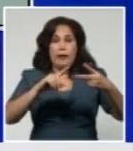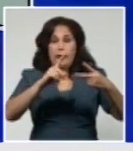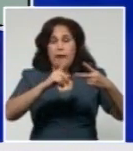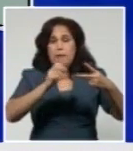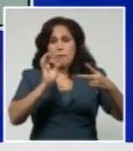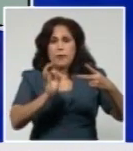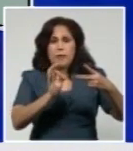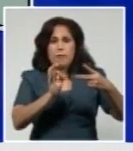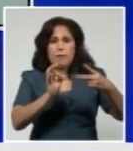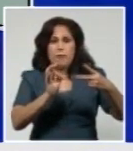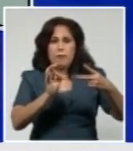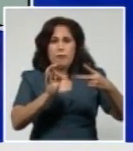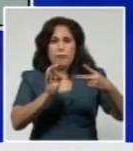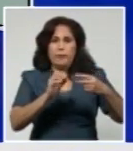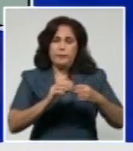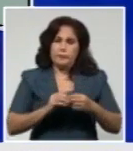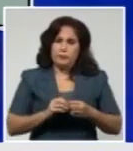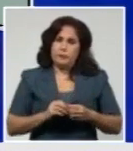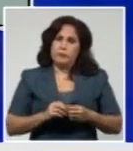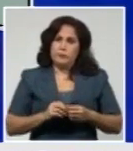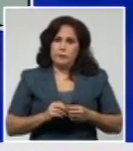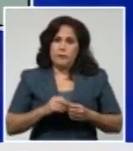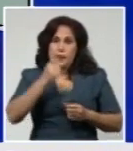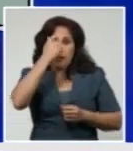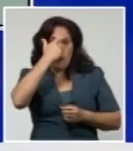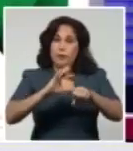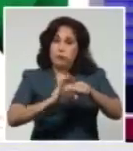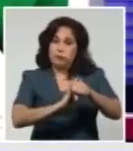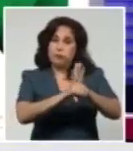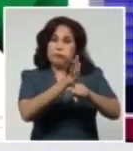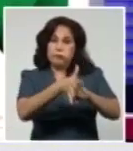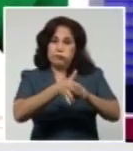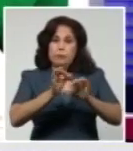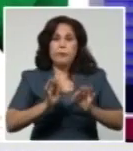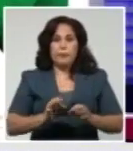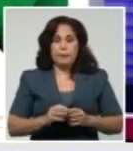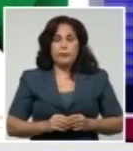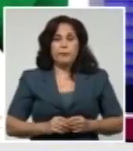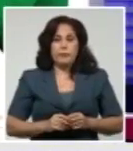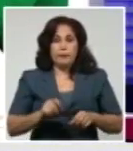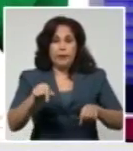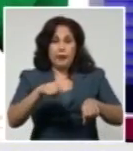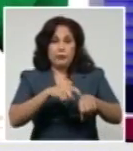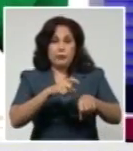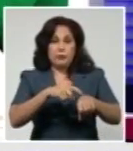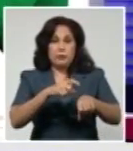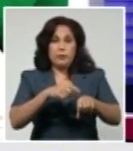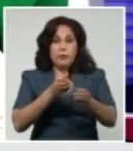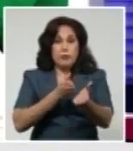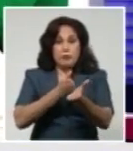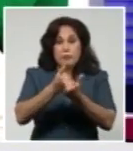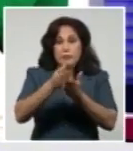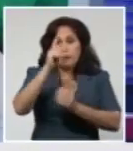100,000 inhabitants over the last 15 days. To summarize, Of